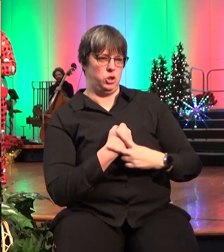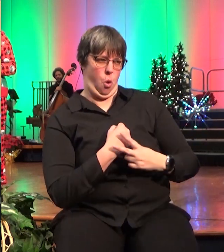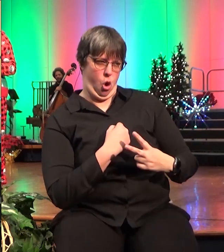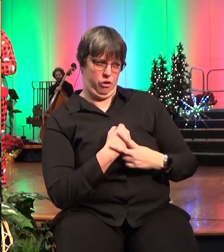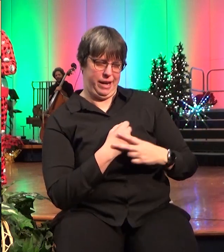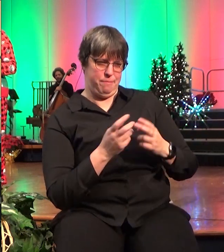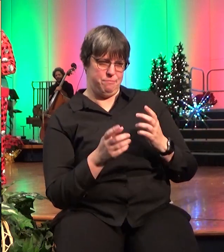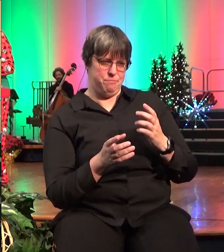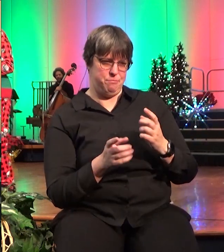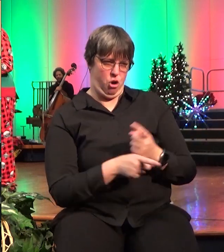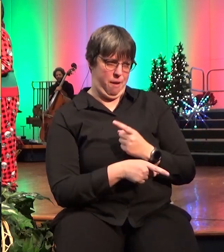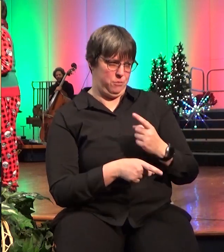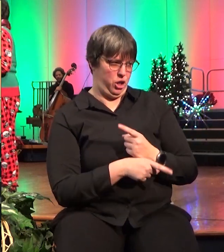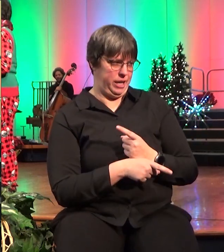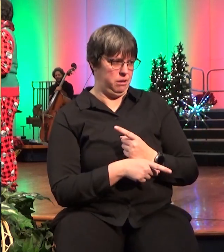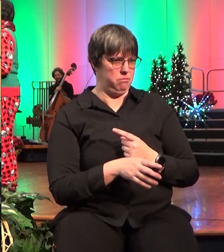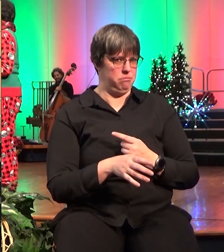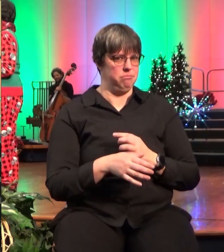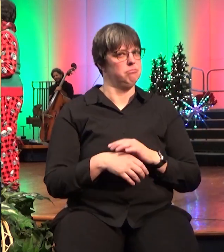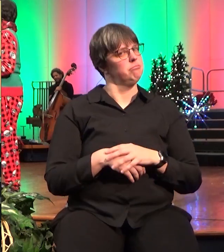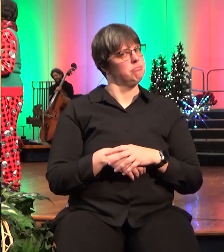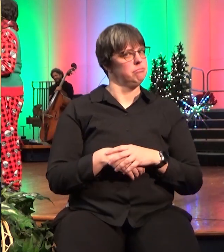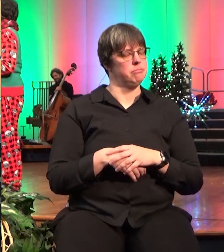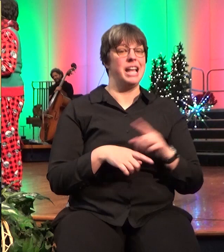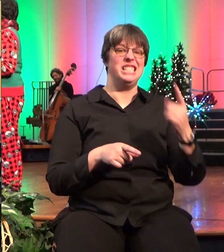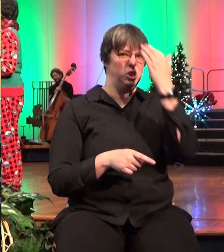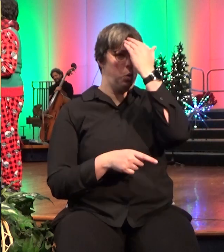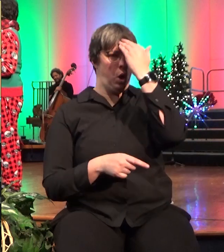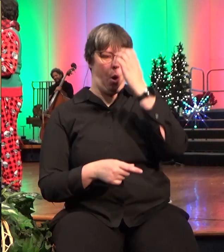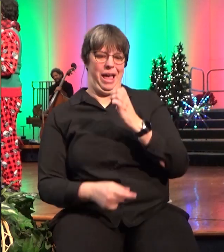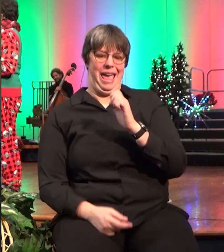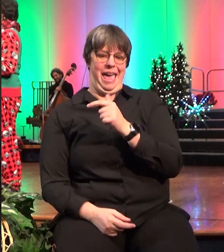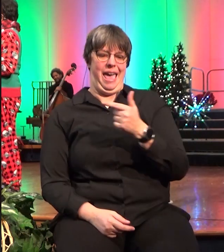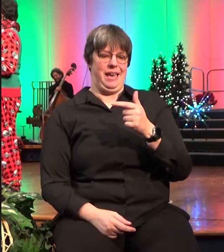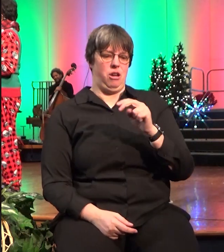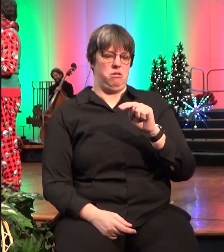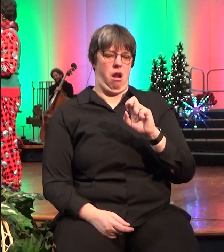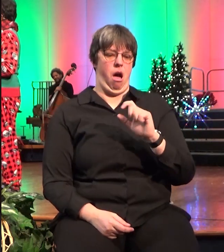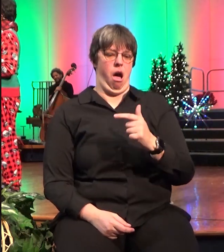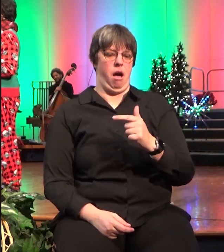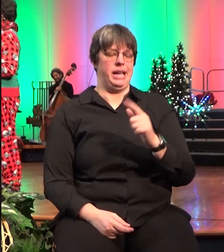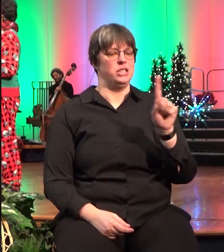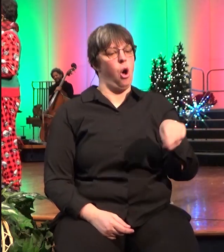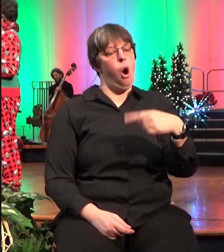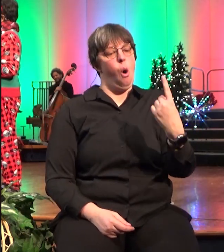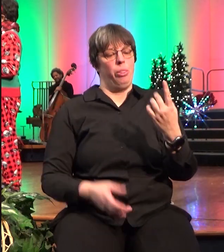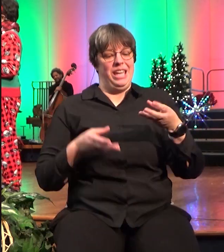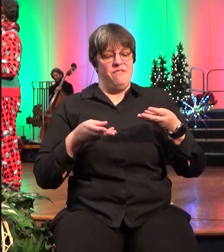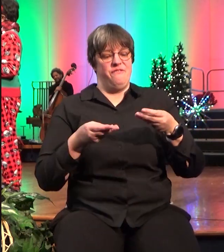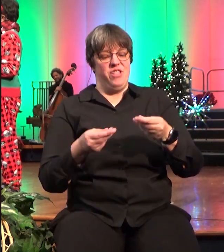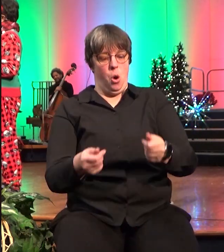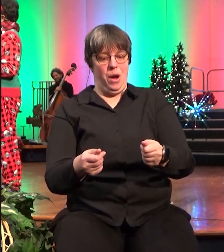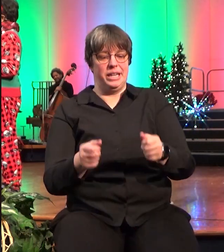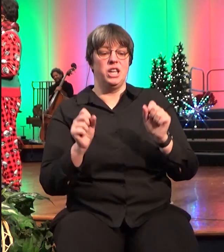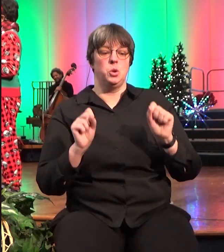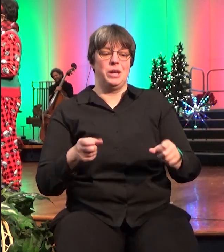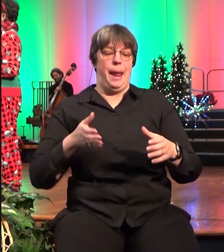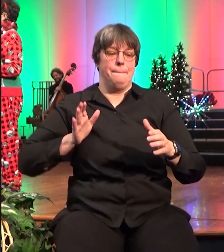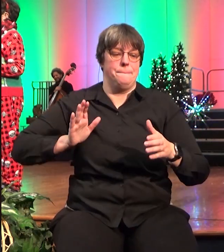Okay, and here, did you know this? The eggnog is the only fluid with the proper viscosity to push a fruitcake through your